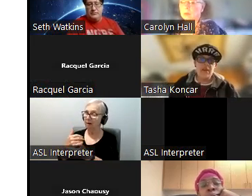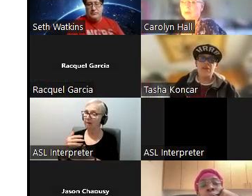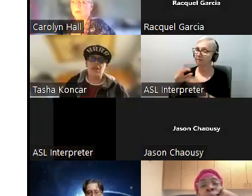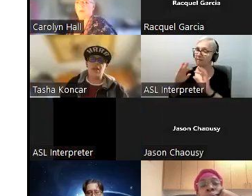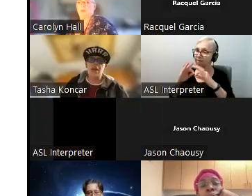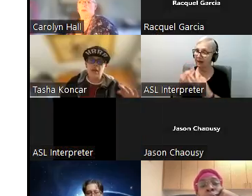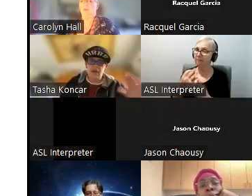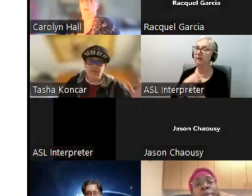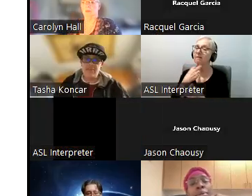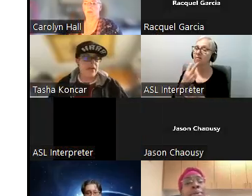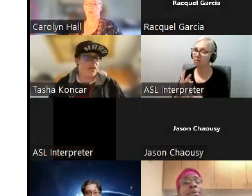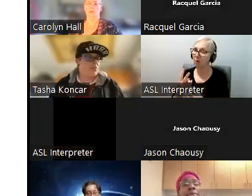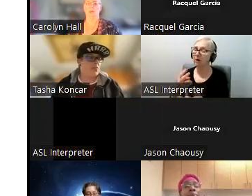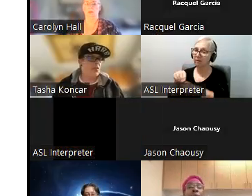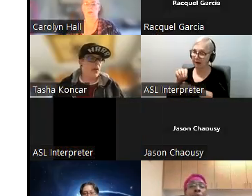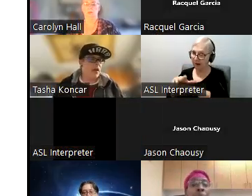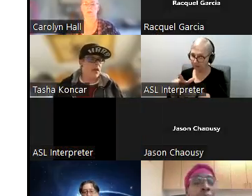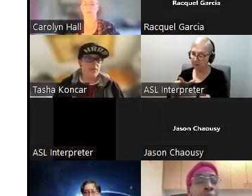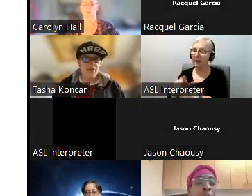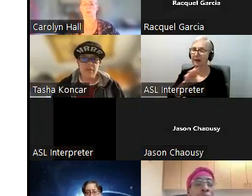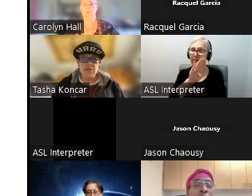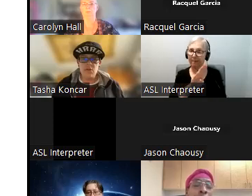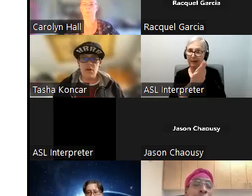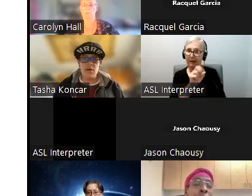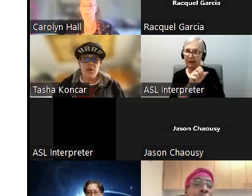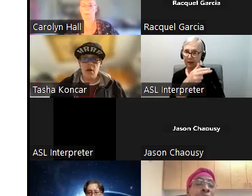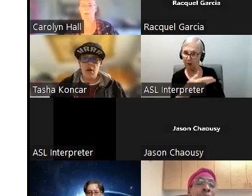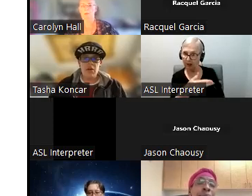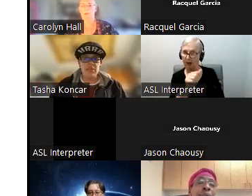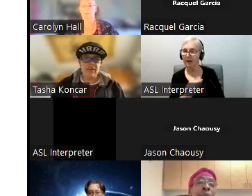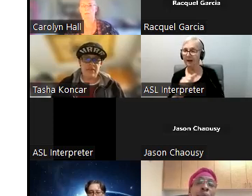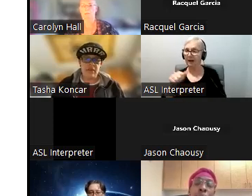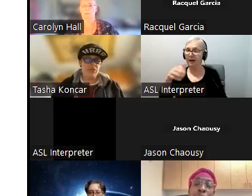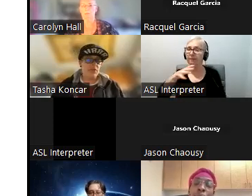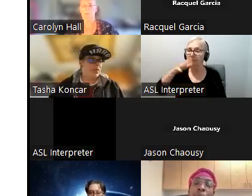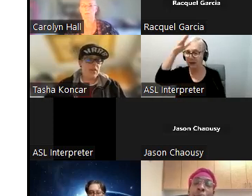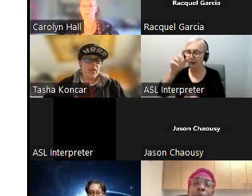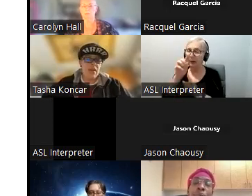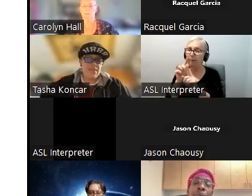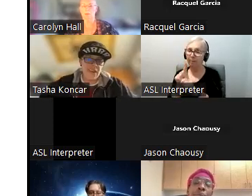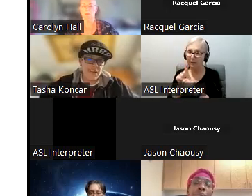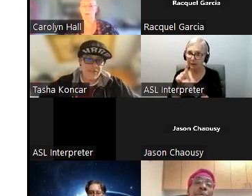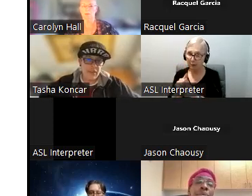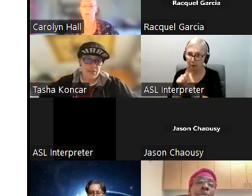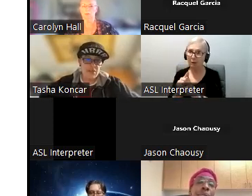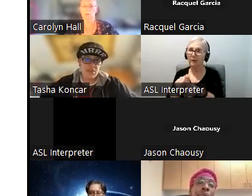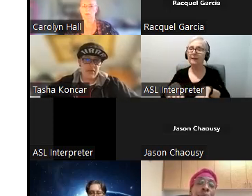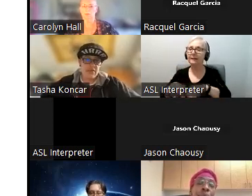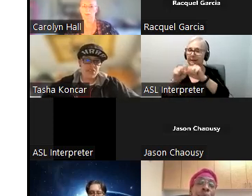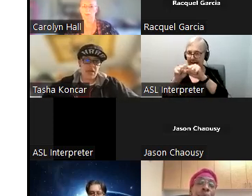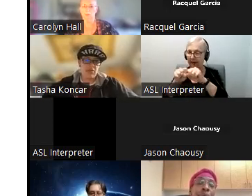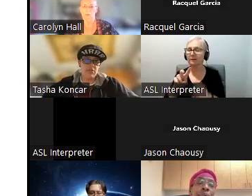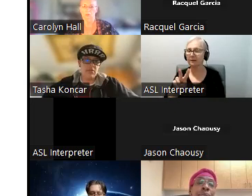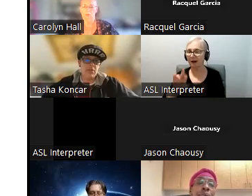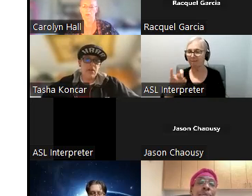as the BHA Advisory Council and peer mentor on all the stuff that I'm doing, like, it takes a village to raise